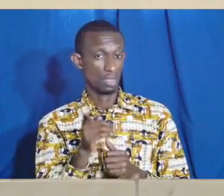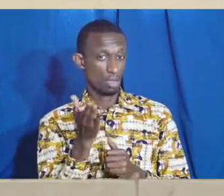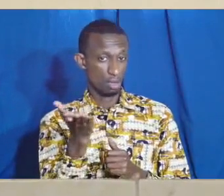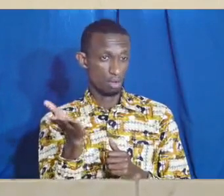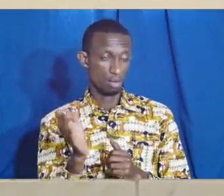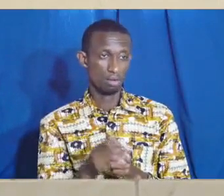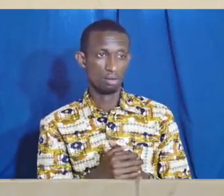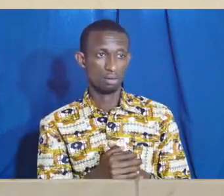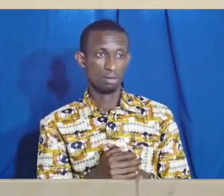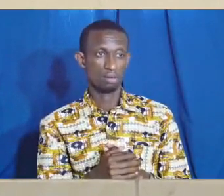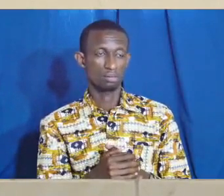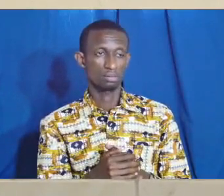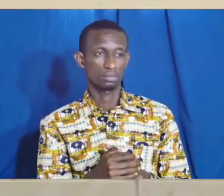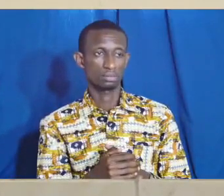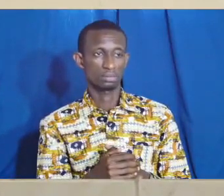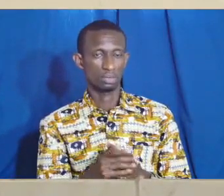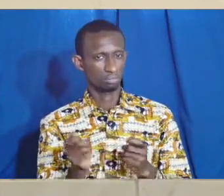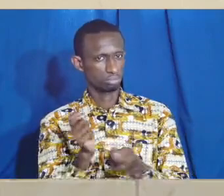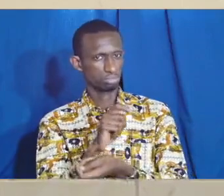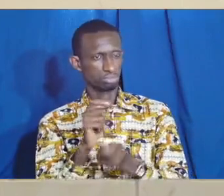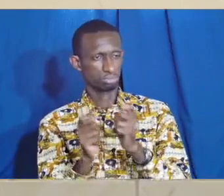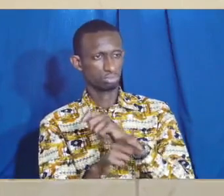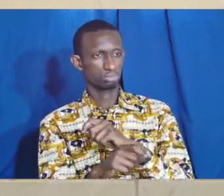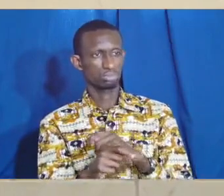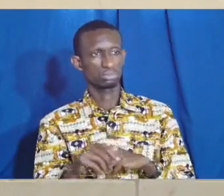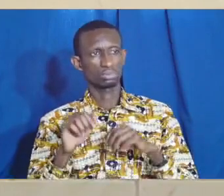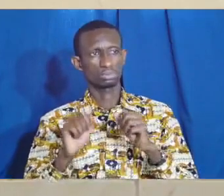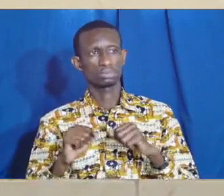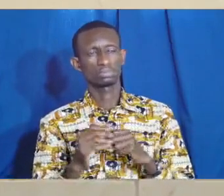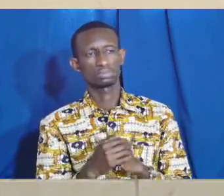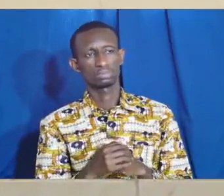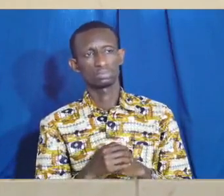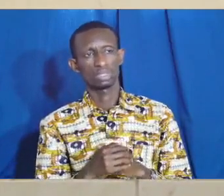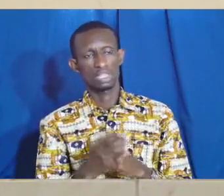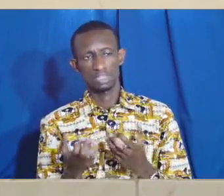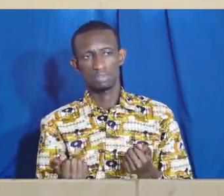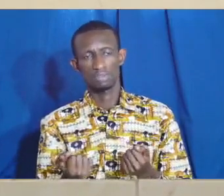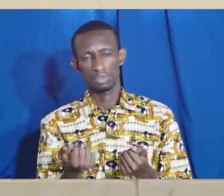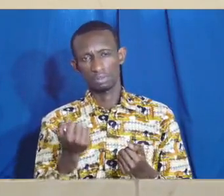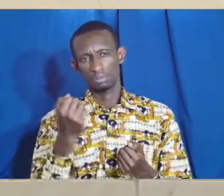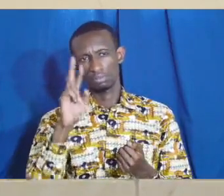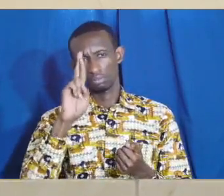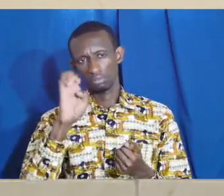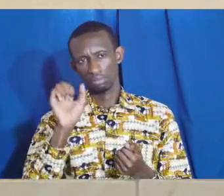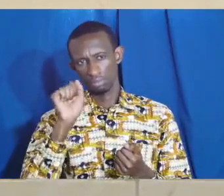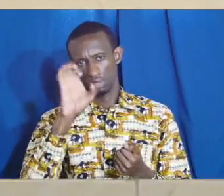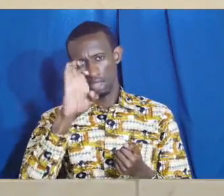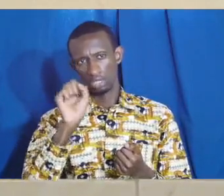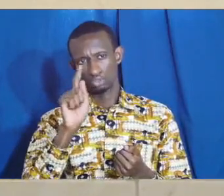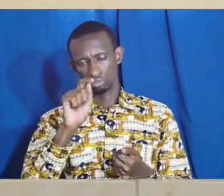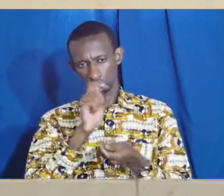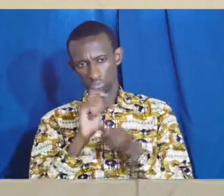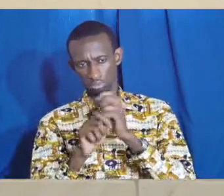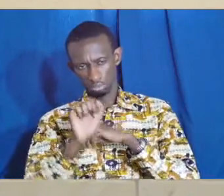are reversible. If I say they carry out reversible reaction, an example, let's have a